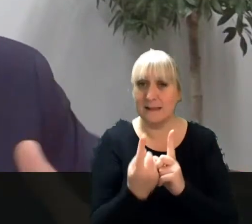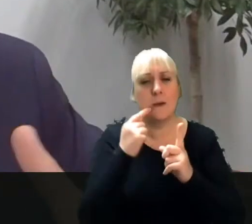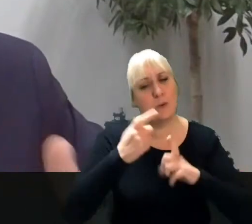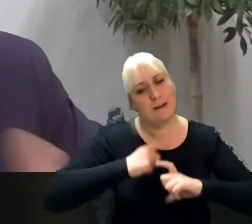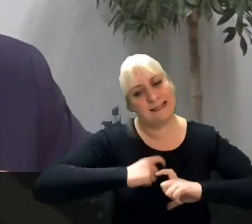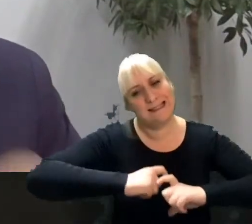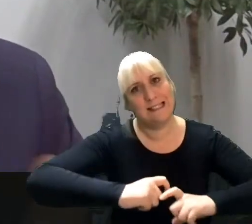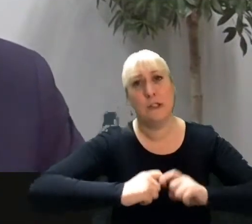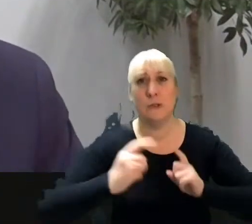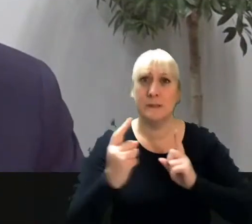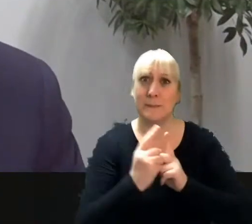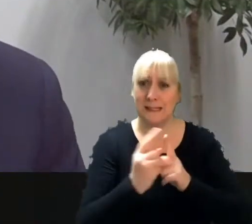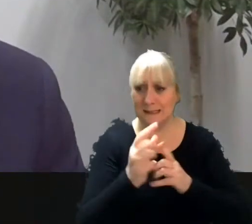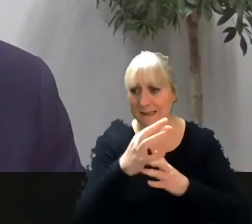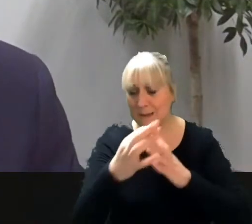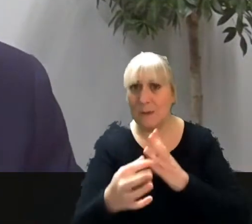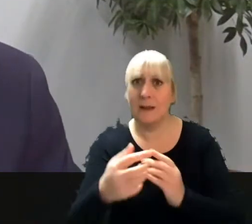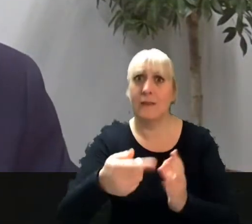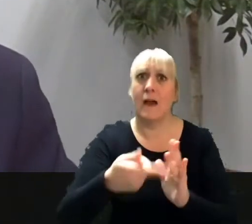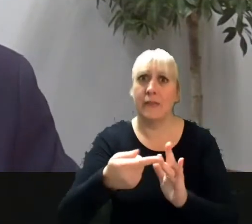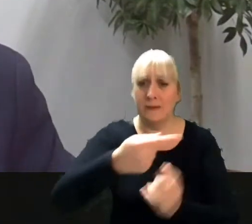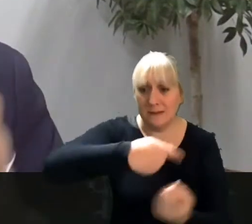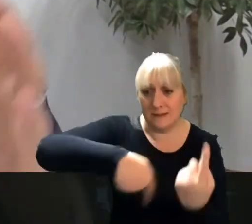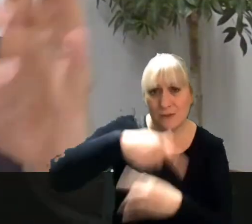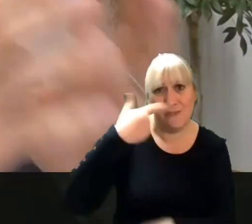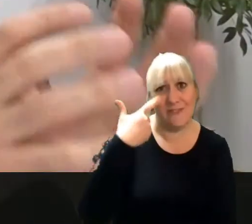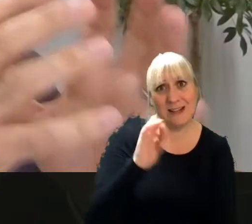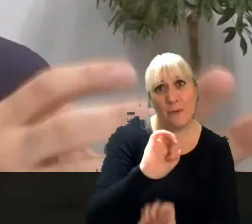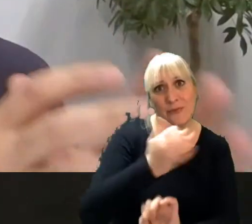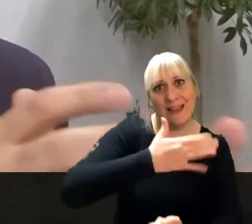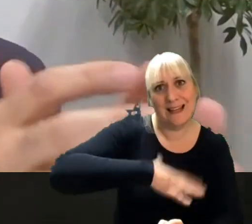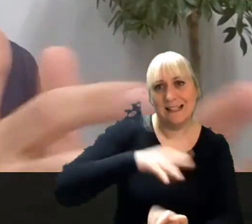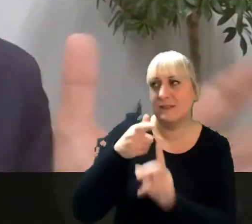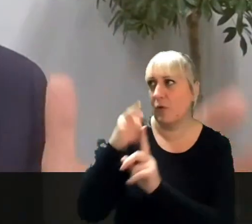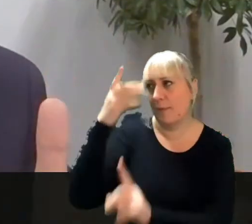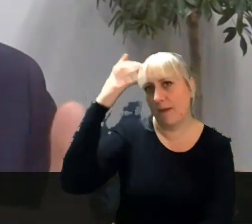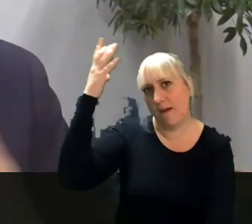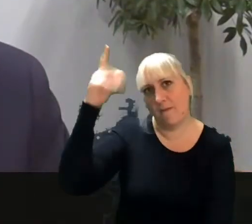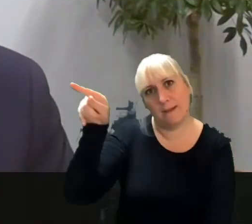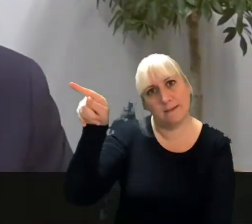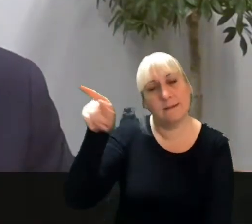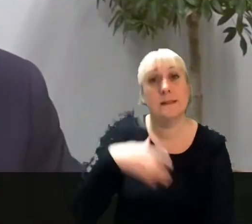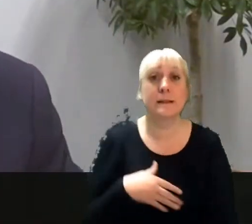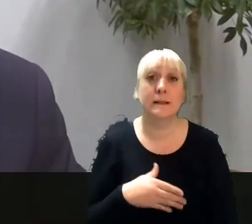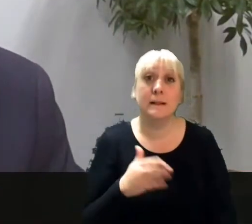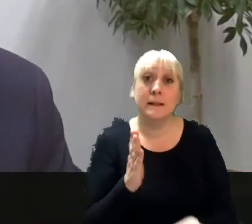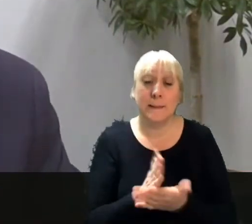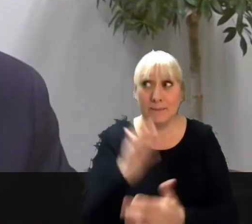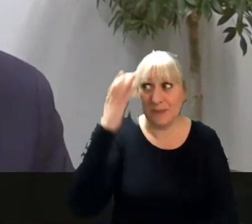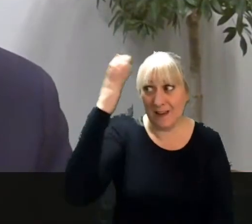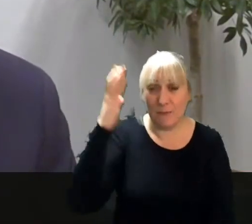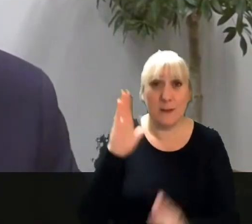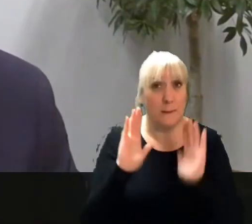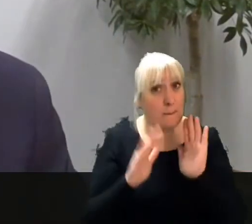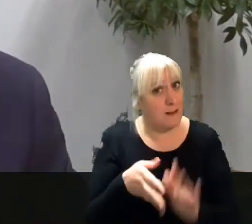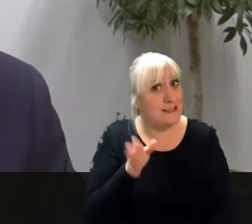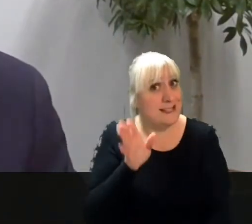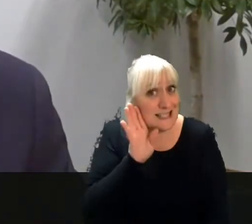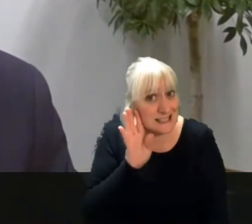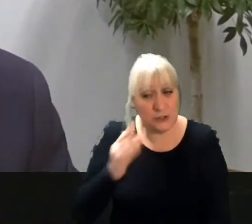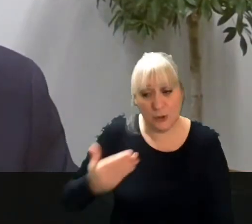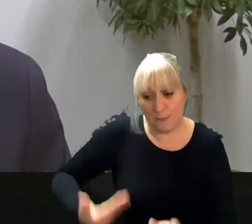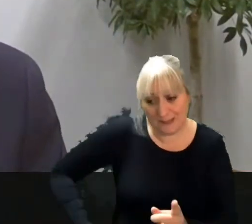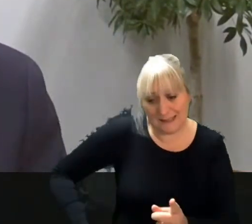work to see what their needs are from the government. So the government's got to listen to the businesses, myself, City of London Corporation